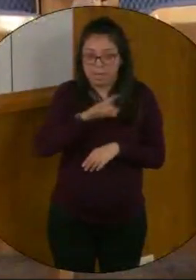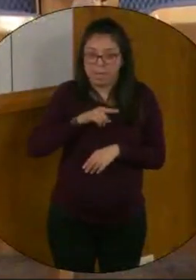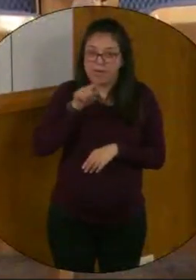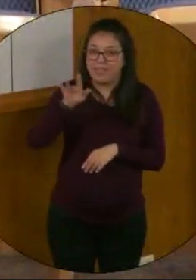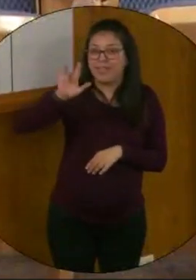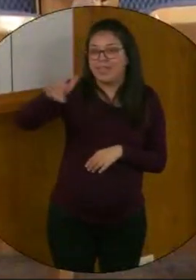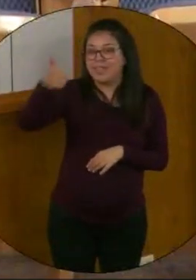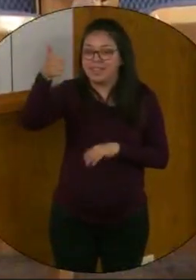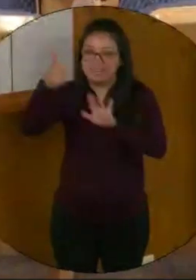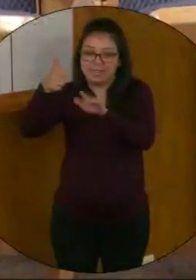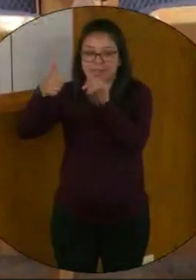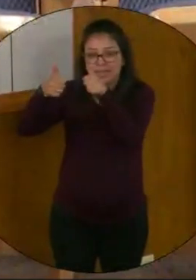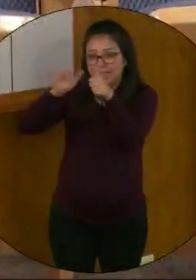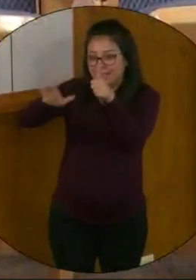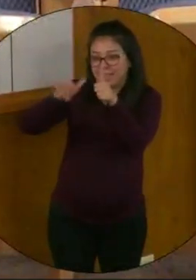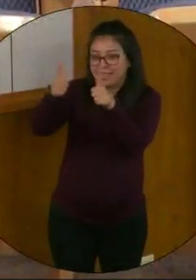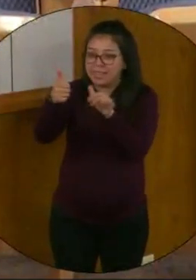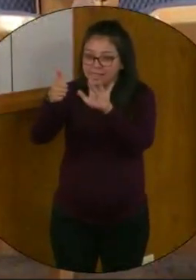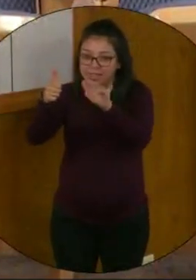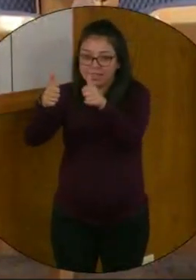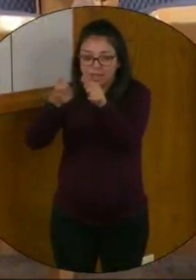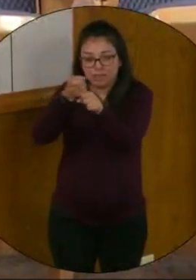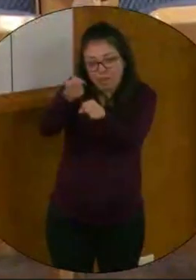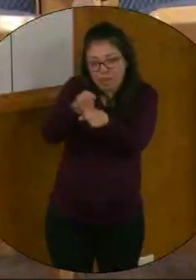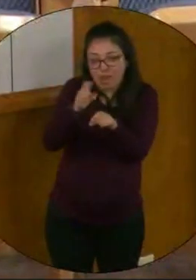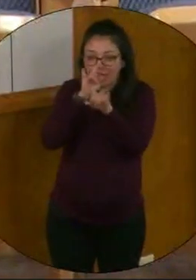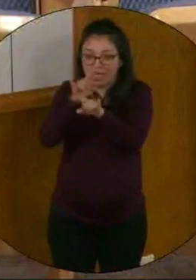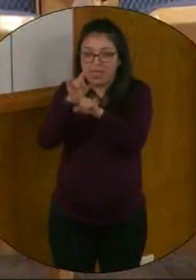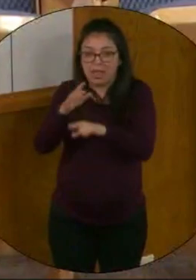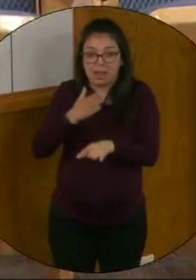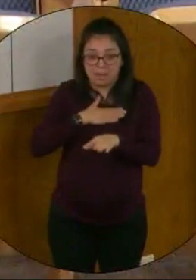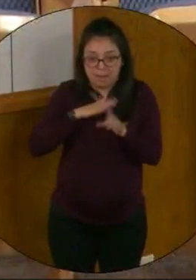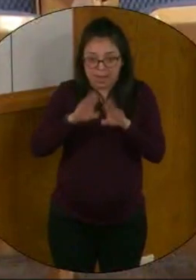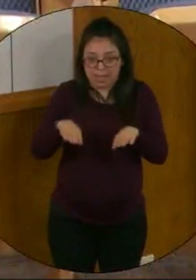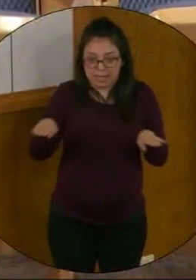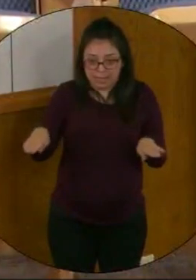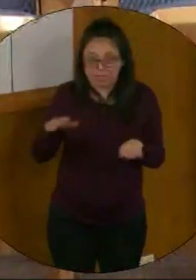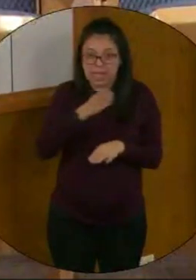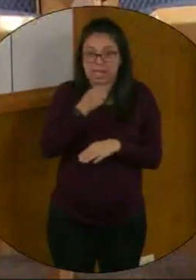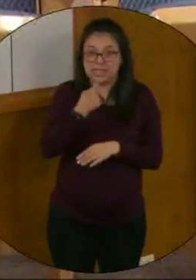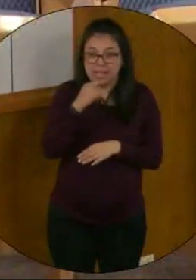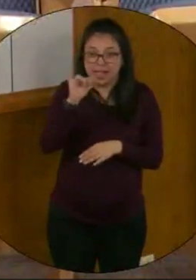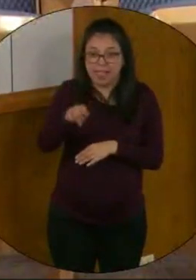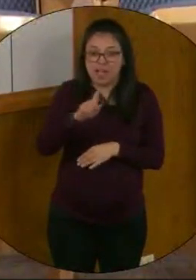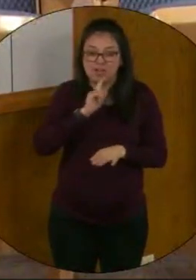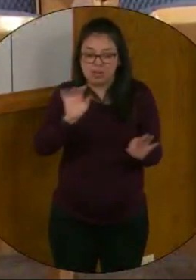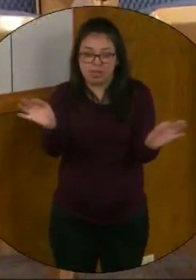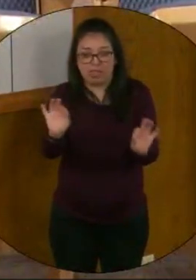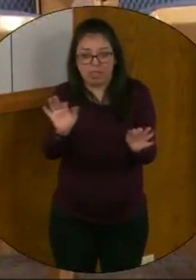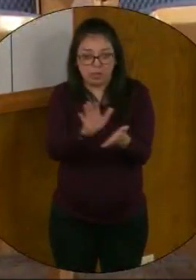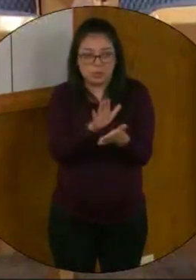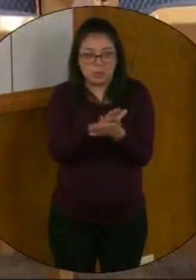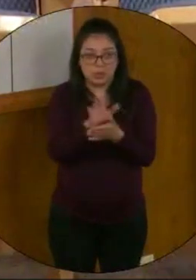that status and joking and making fun of my kids and saying it was a useless school. Guess